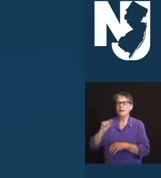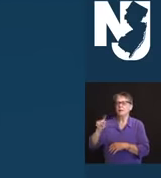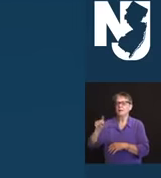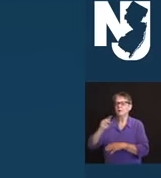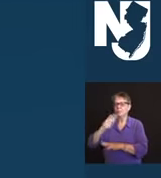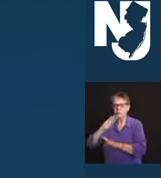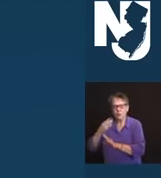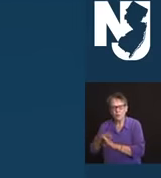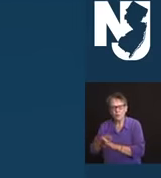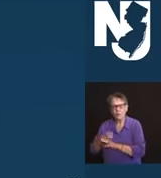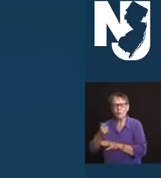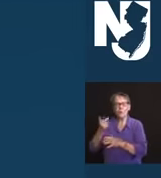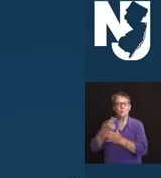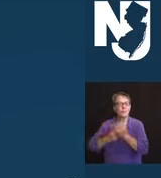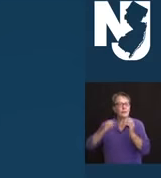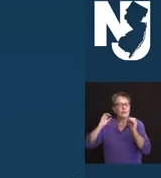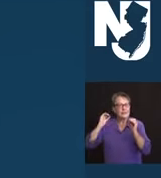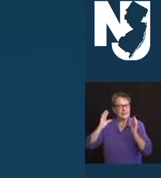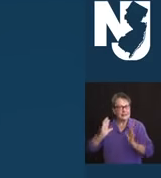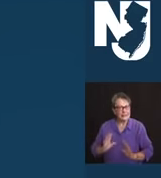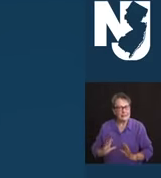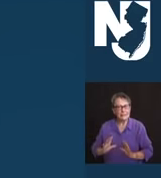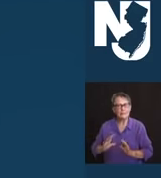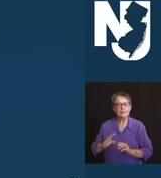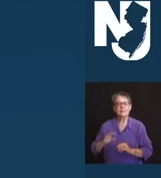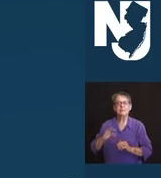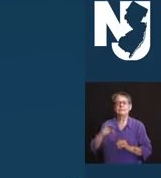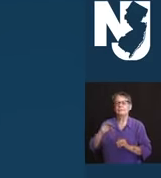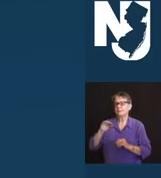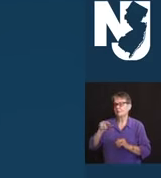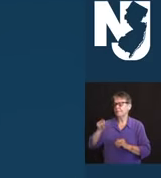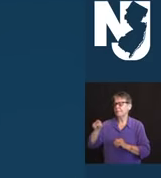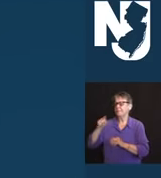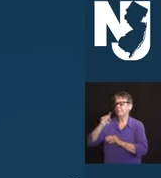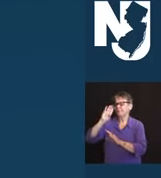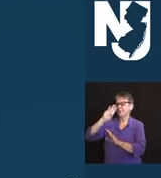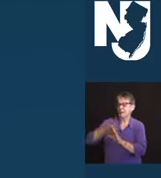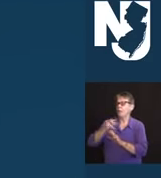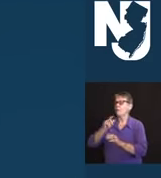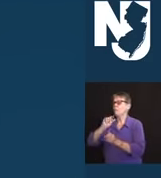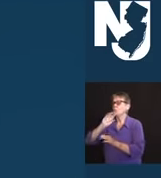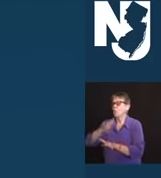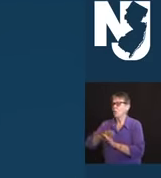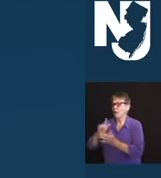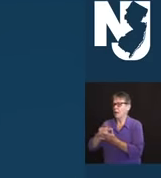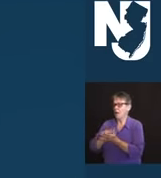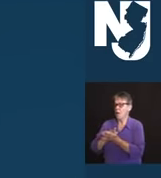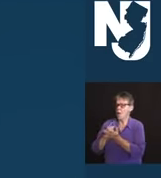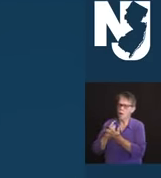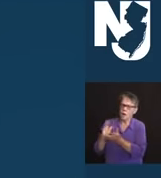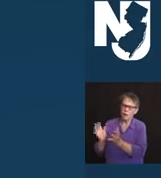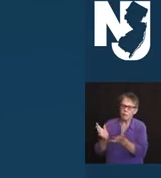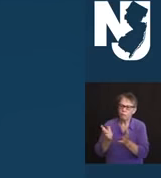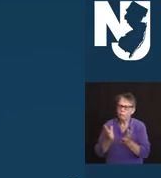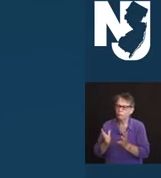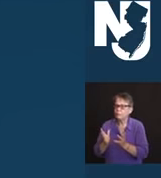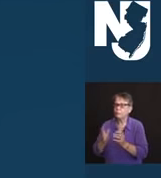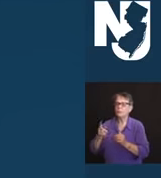you both for that. Mary Beth also leaves her 2 sisters, Eileen and Barbara, her 2 brothers, Brian and Richard, along